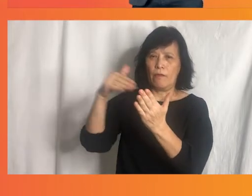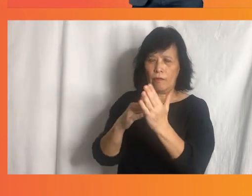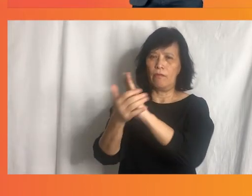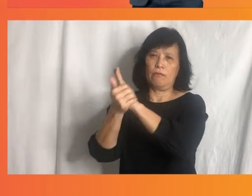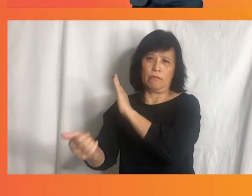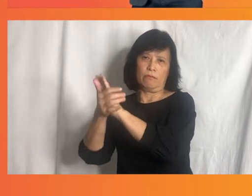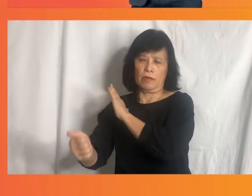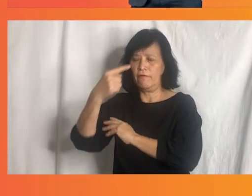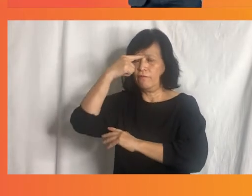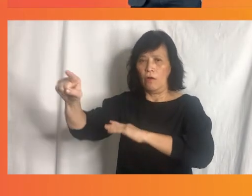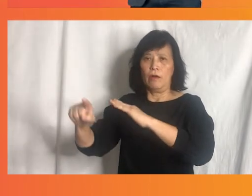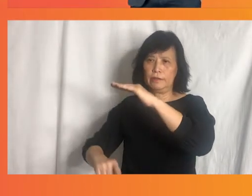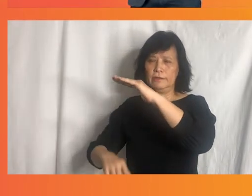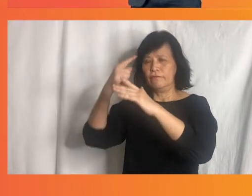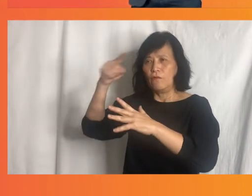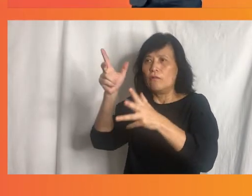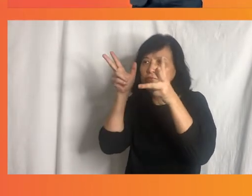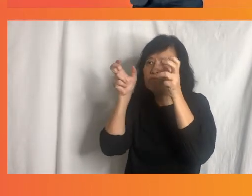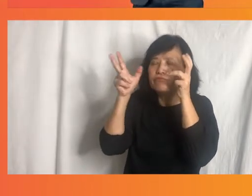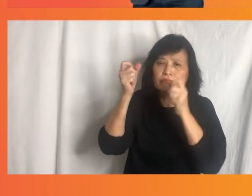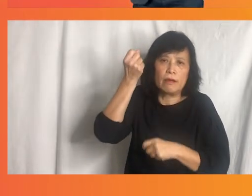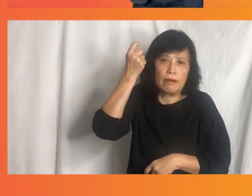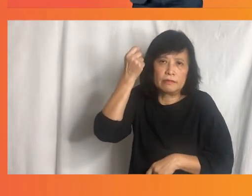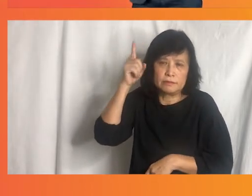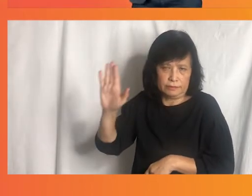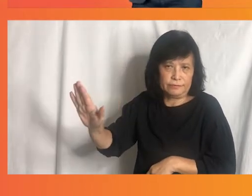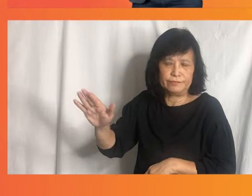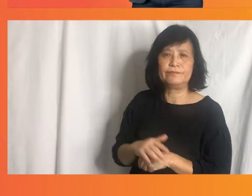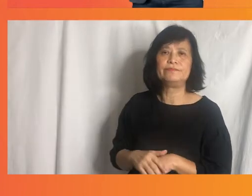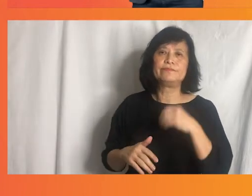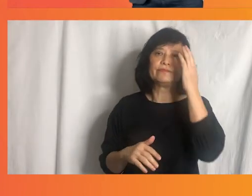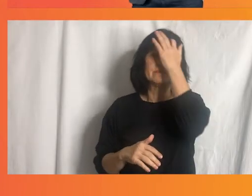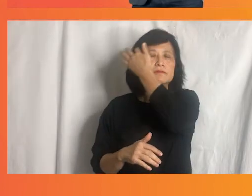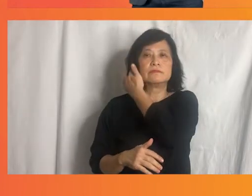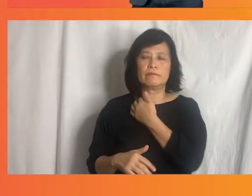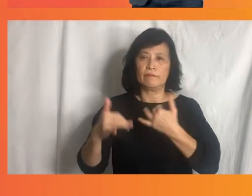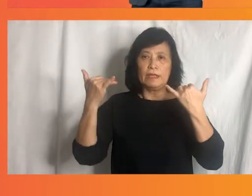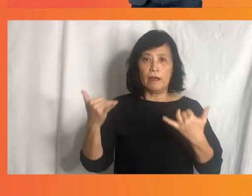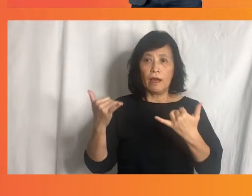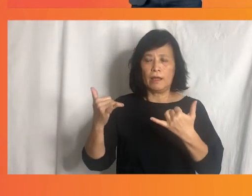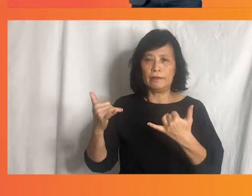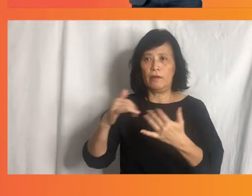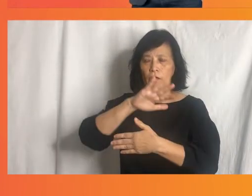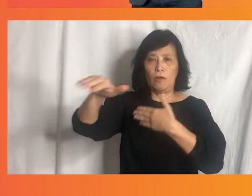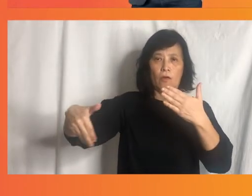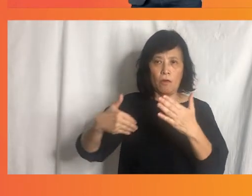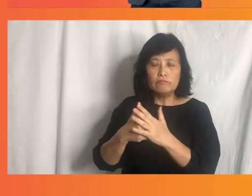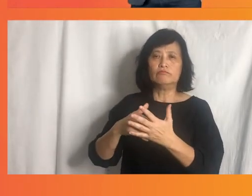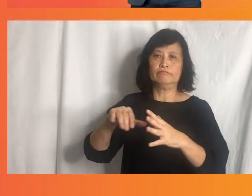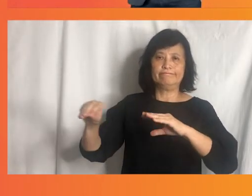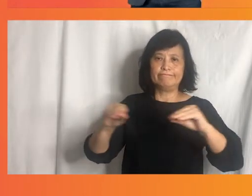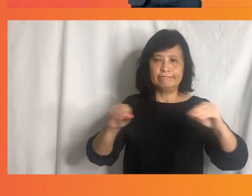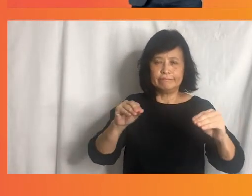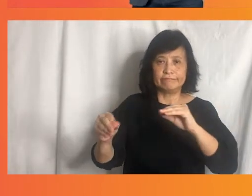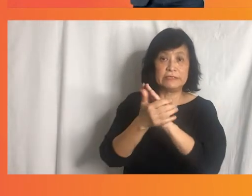to optimize his learning and acquisition. Now, he has acquired all fundamental movement skills and